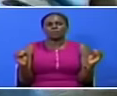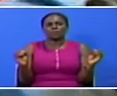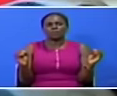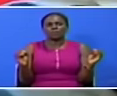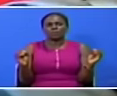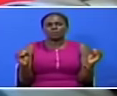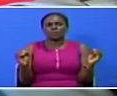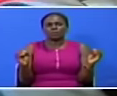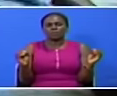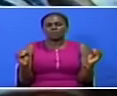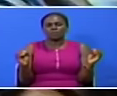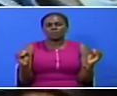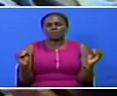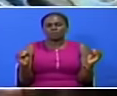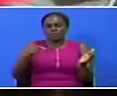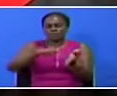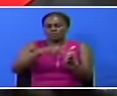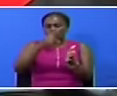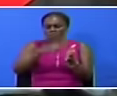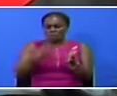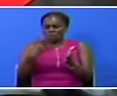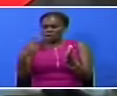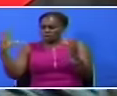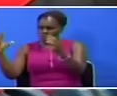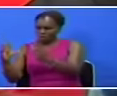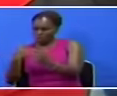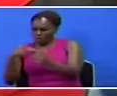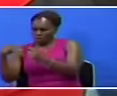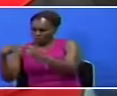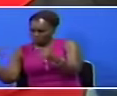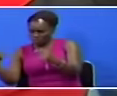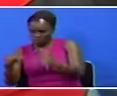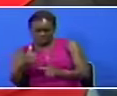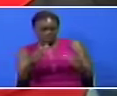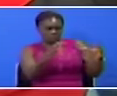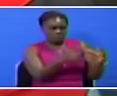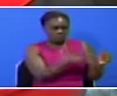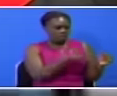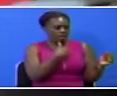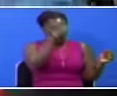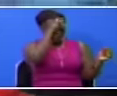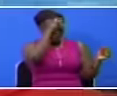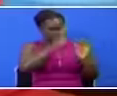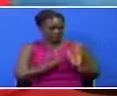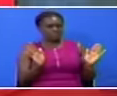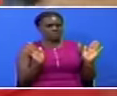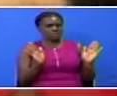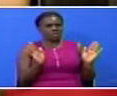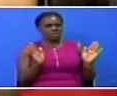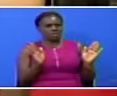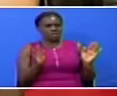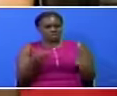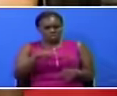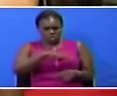a U-shaped parliament means that on one side you have the opposition, and the other side you have government. And at the